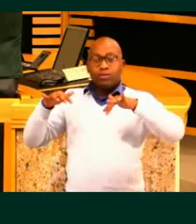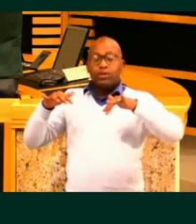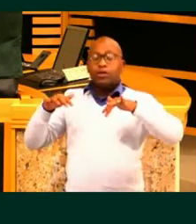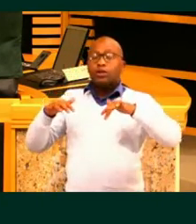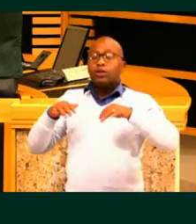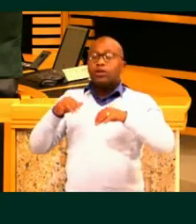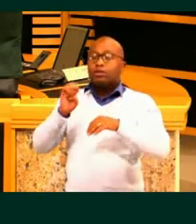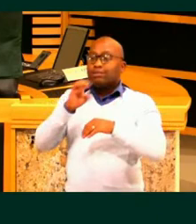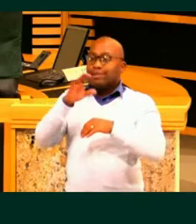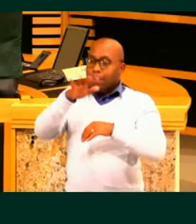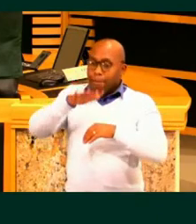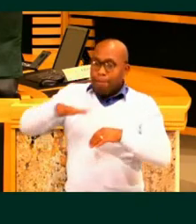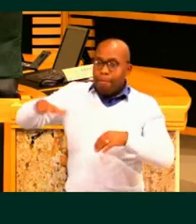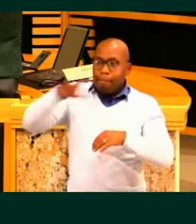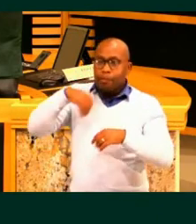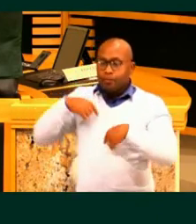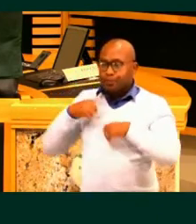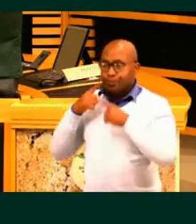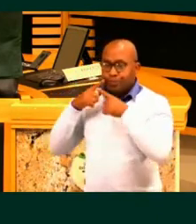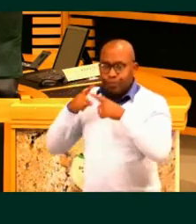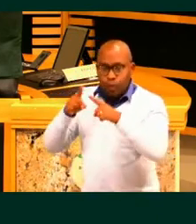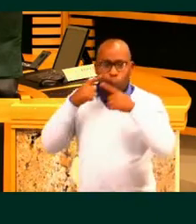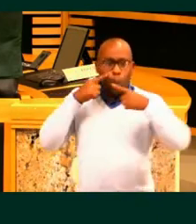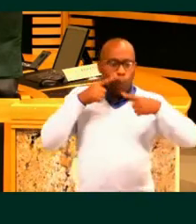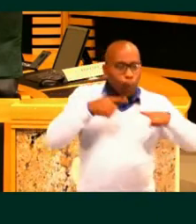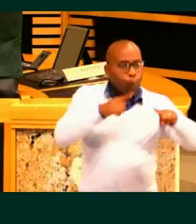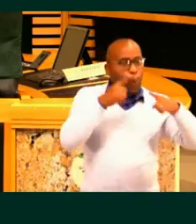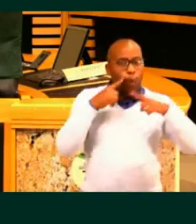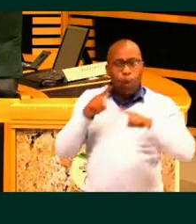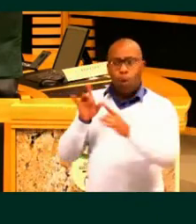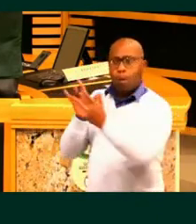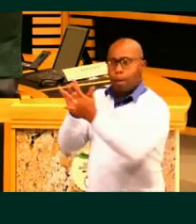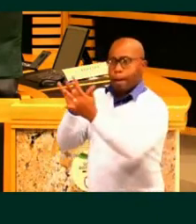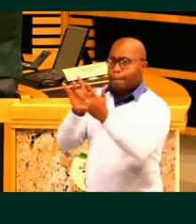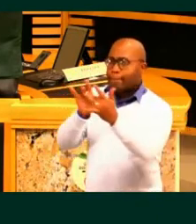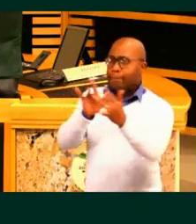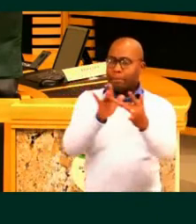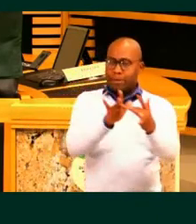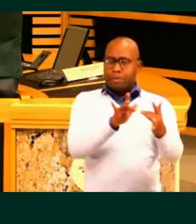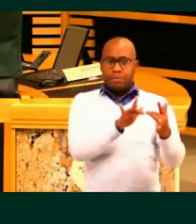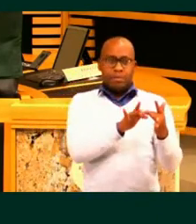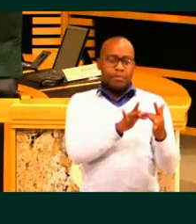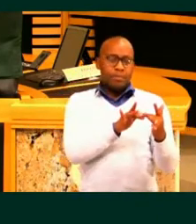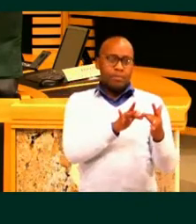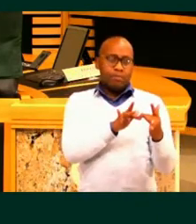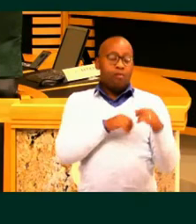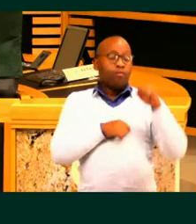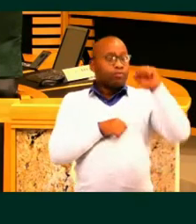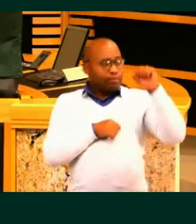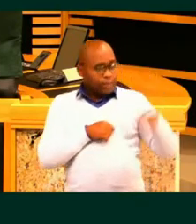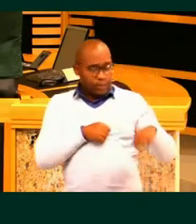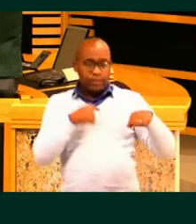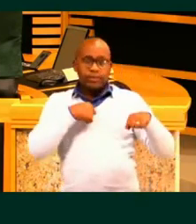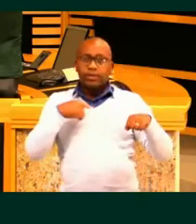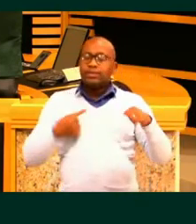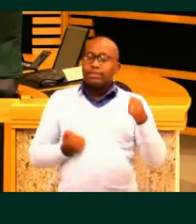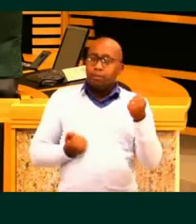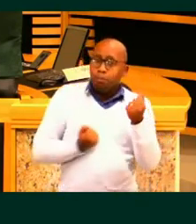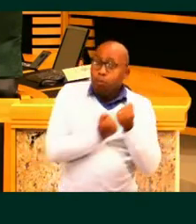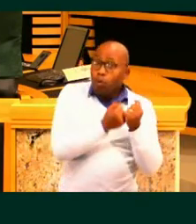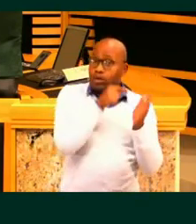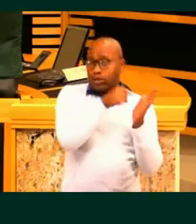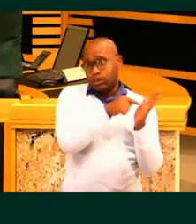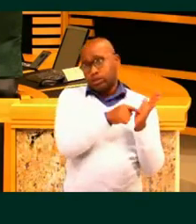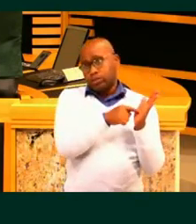itself for example uh Deputy speaker as I'm supporting the motion and the amendment raised by